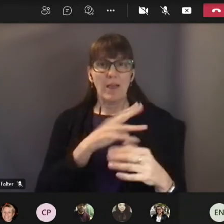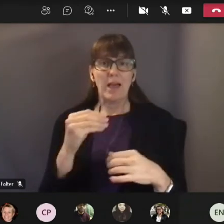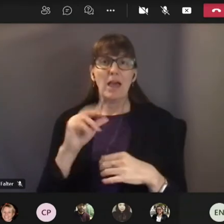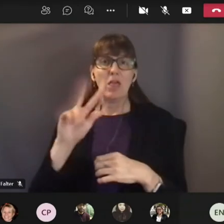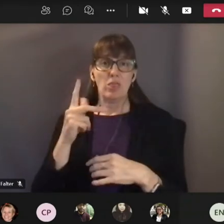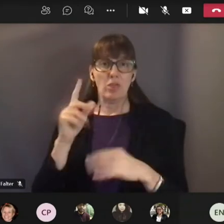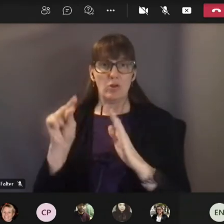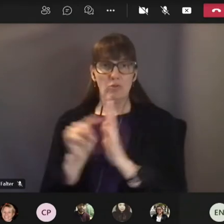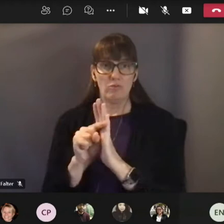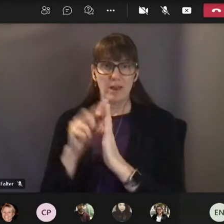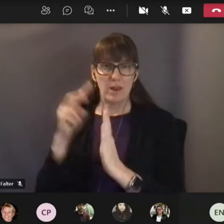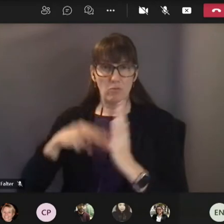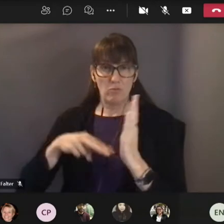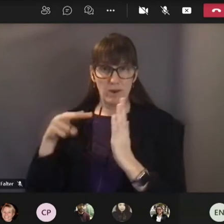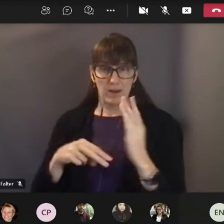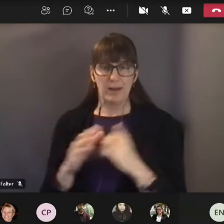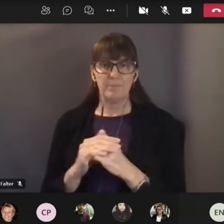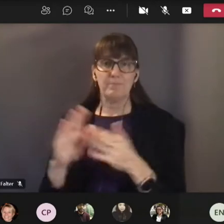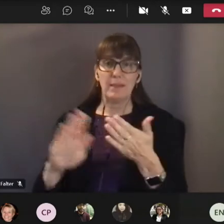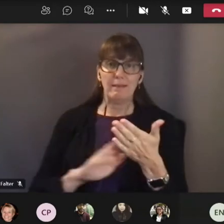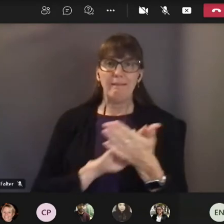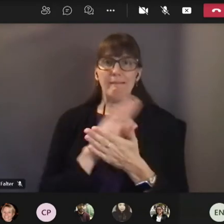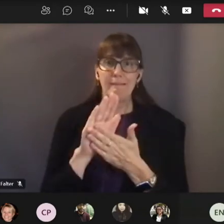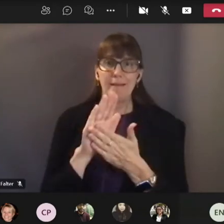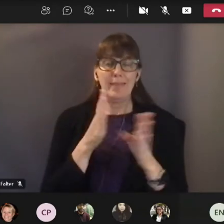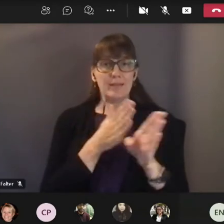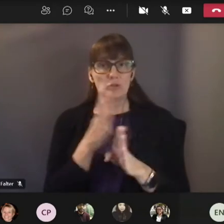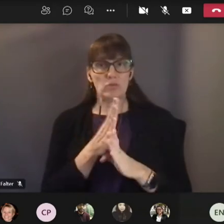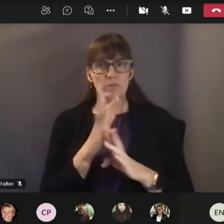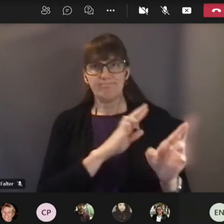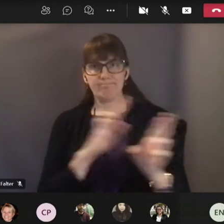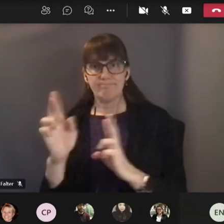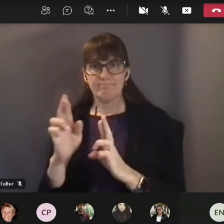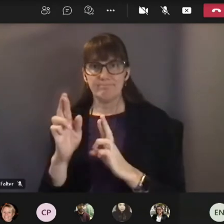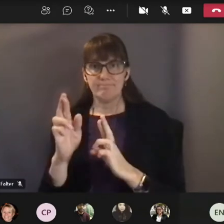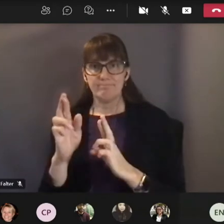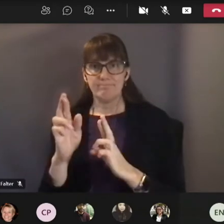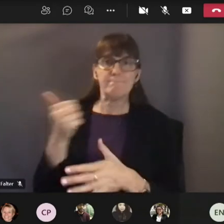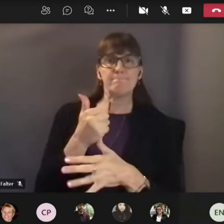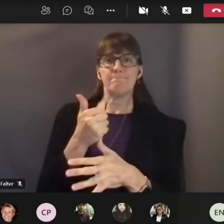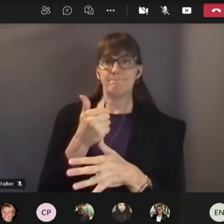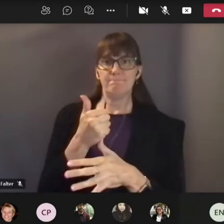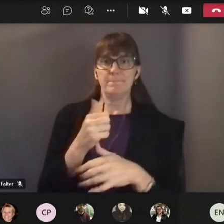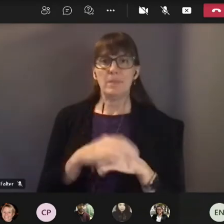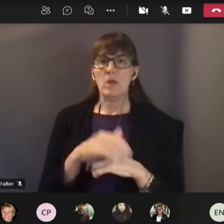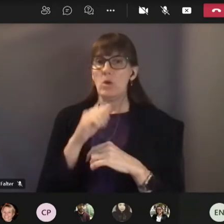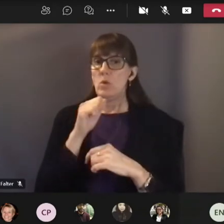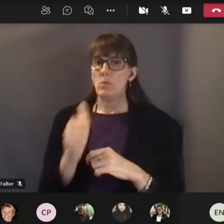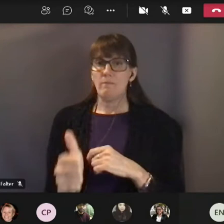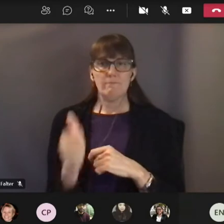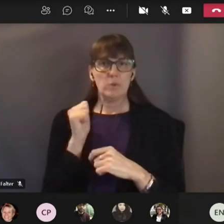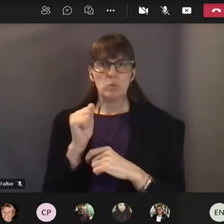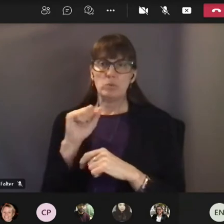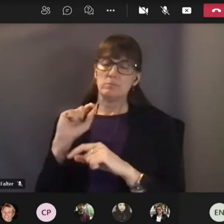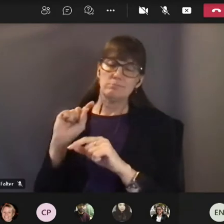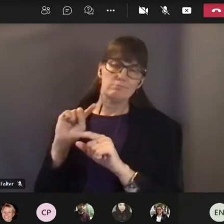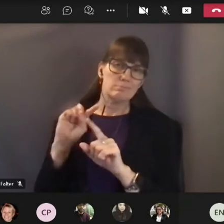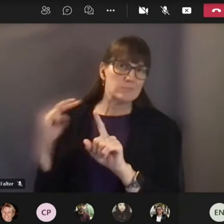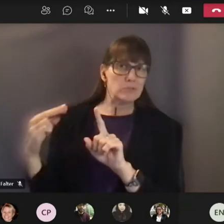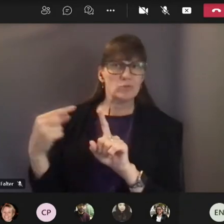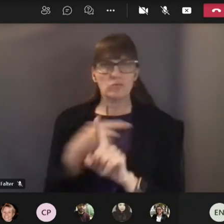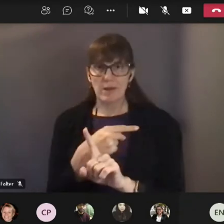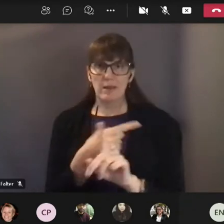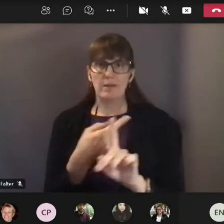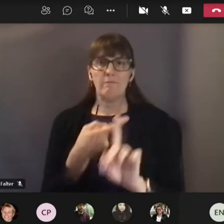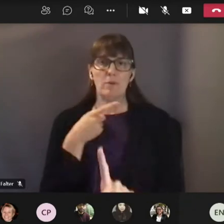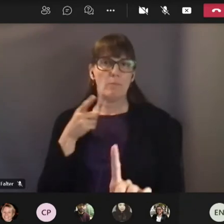more important than ever, and we will not be distracted from those goals. In fact, with this intentional approach to high quality